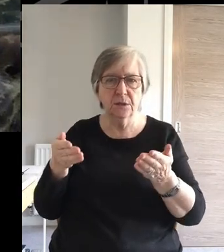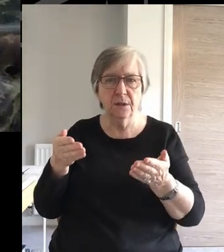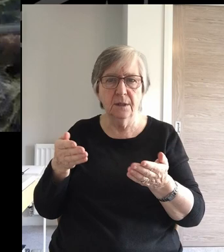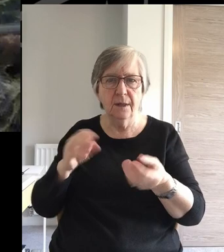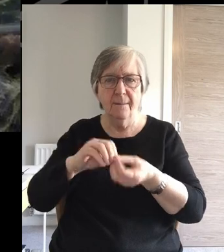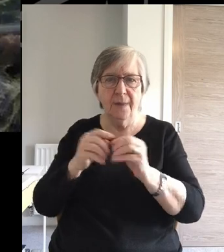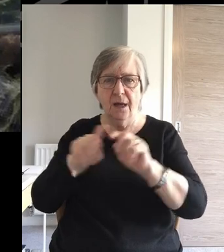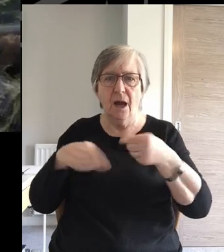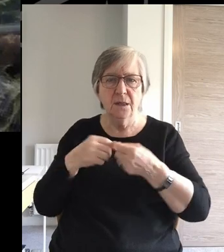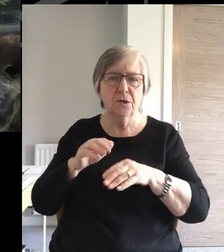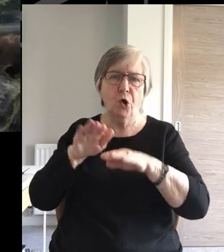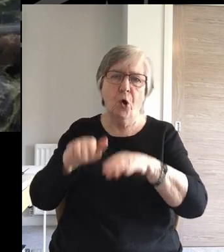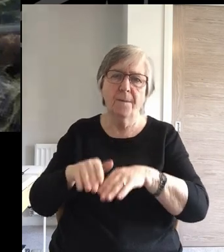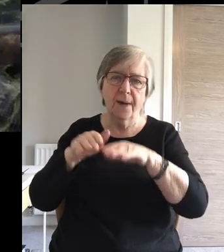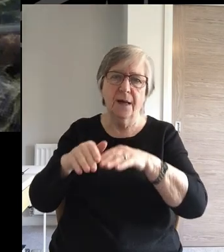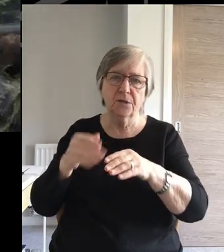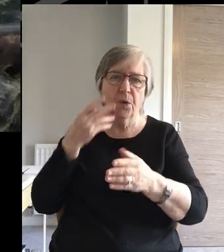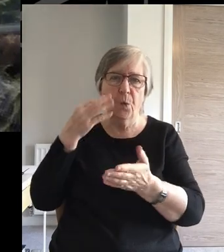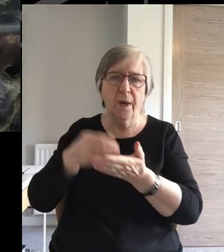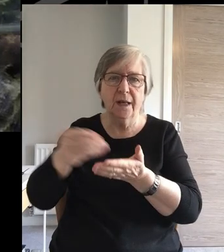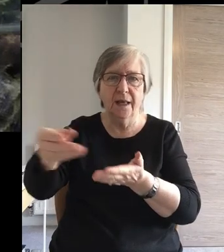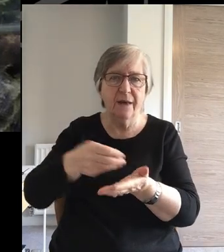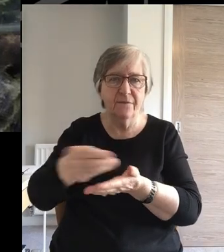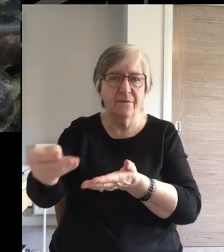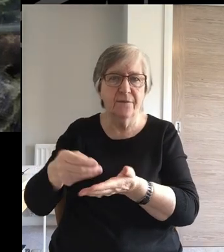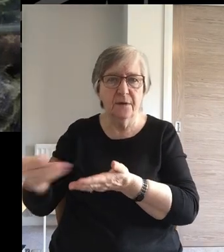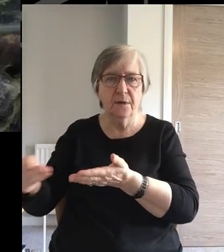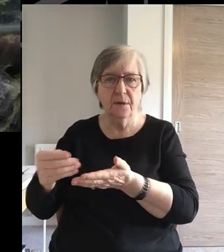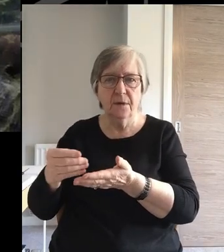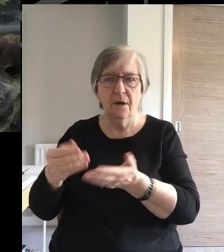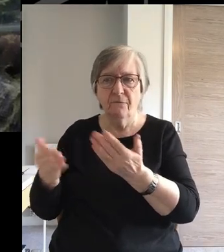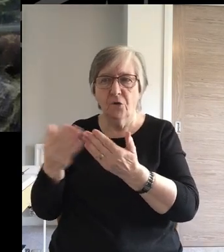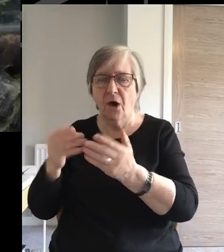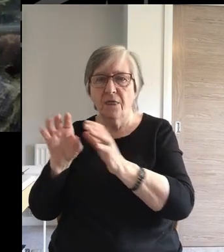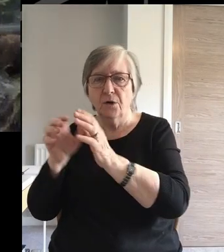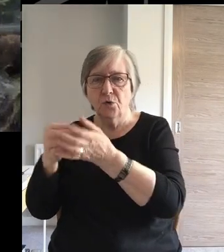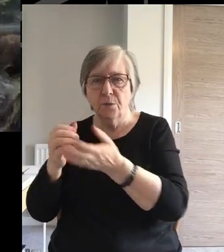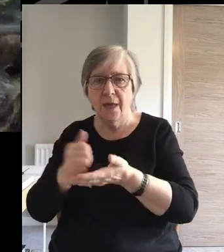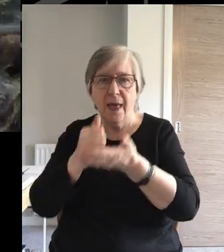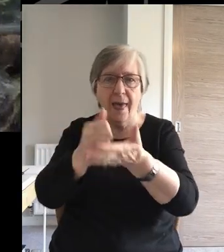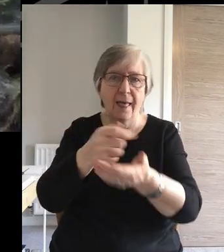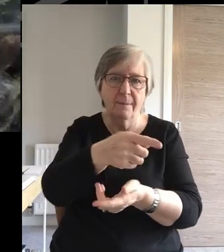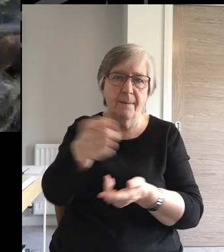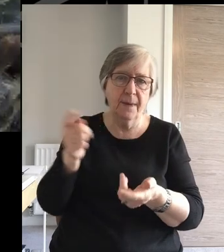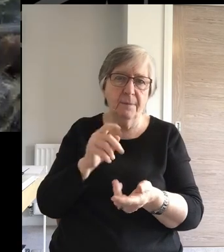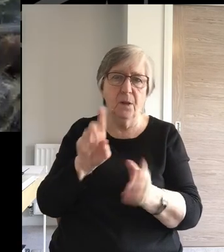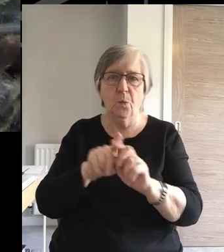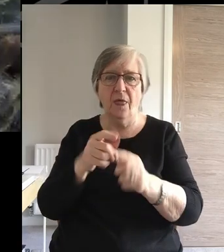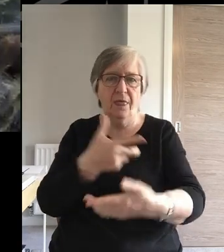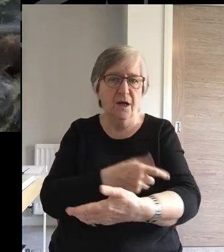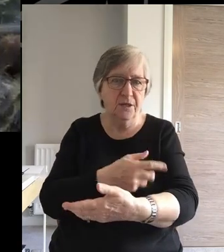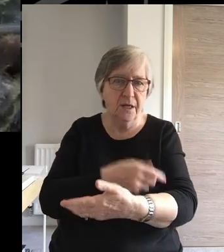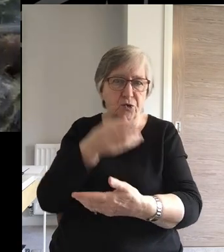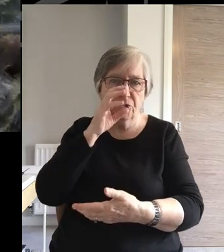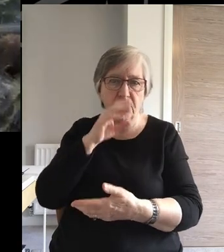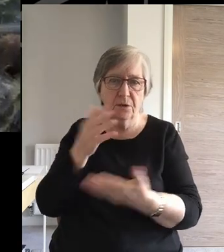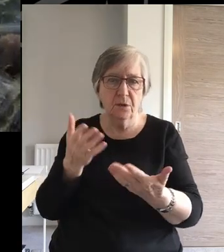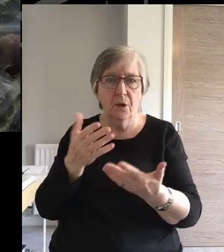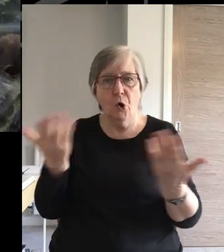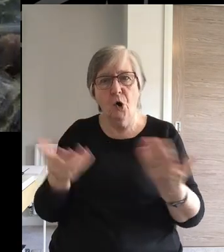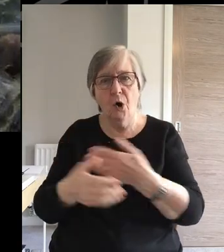in our giving and support for organisations who help those who are locked in by addiction and by